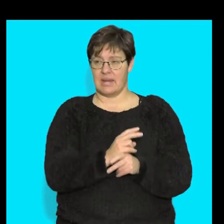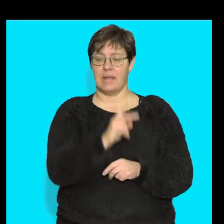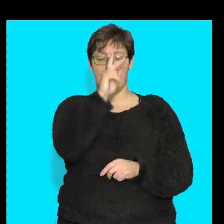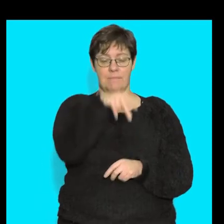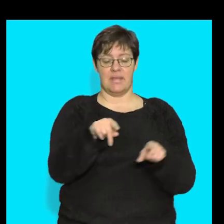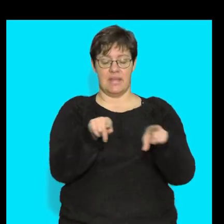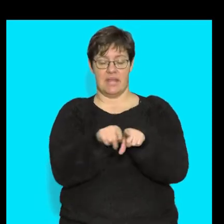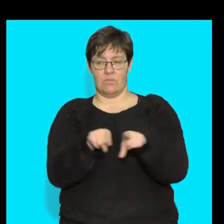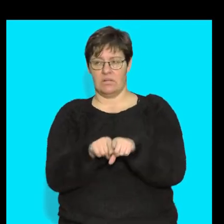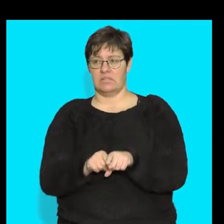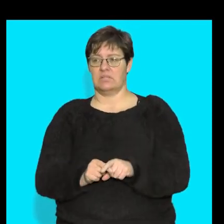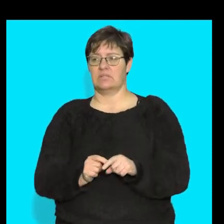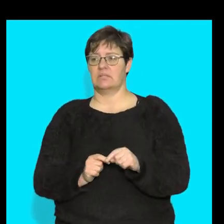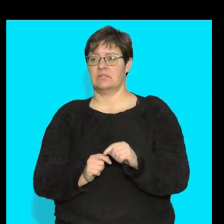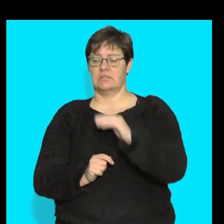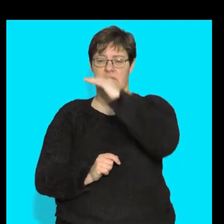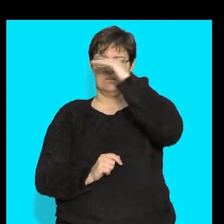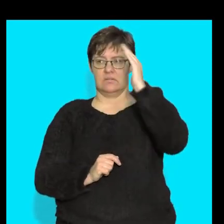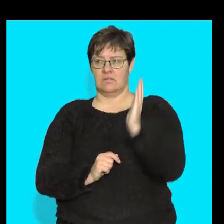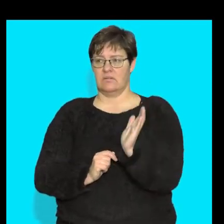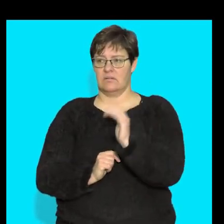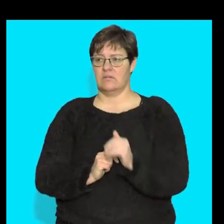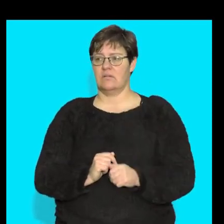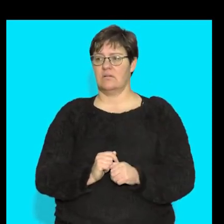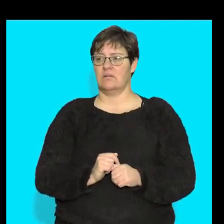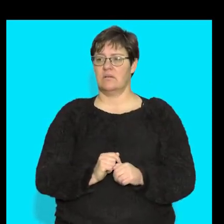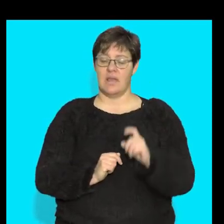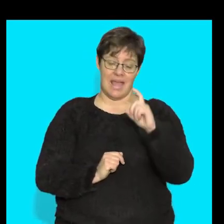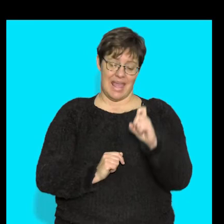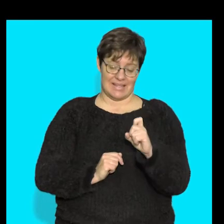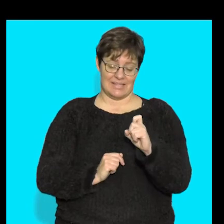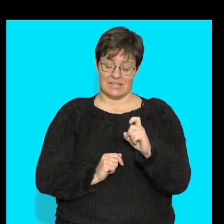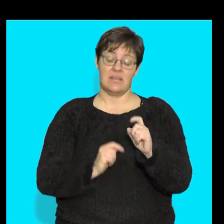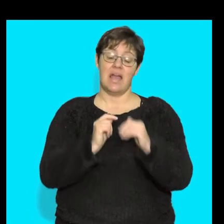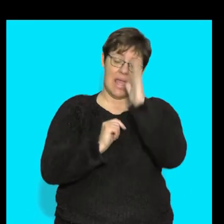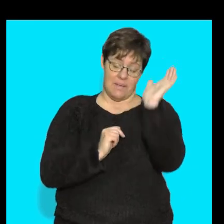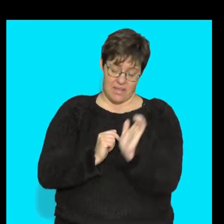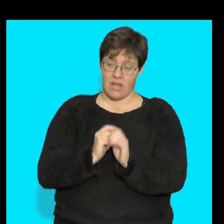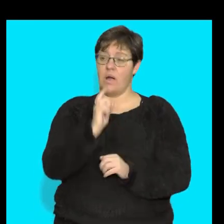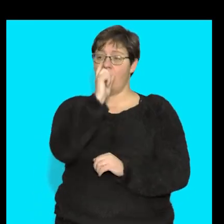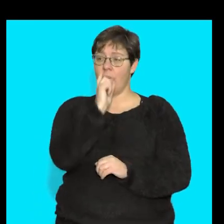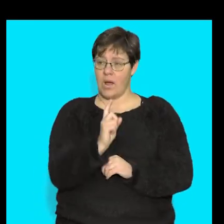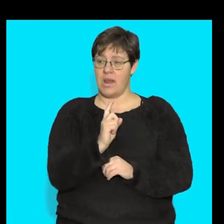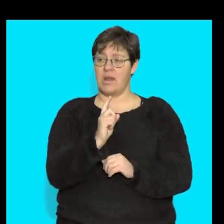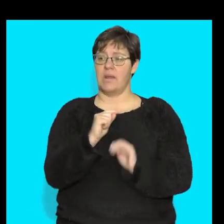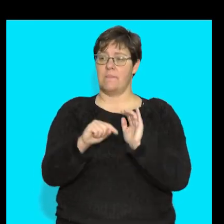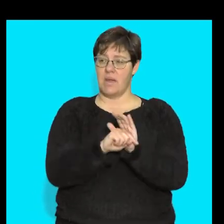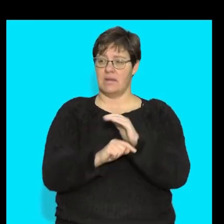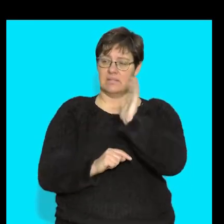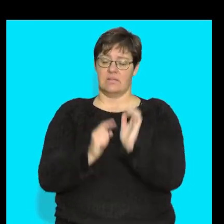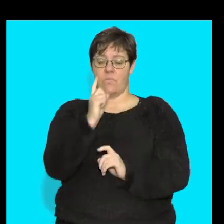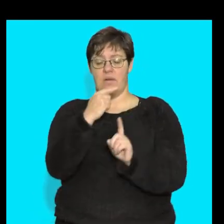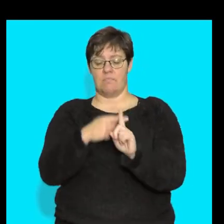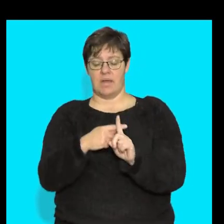will be P is equals to 1 minus, there's an X there, 1 plus I to the exponent of